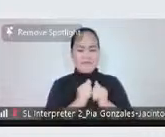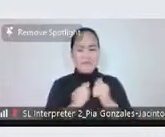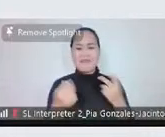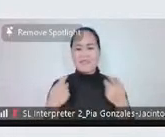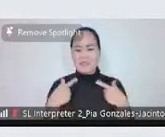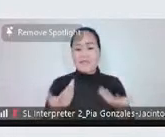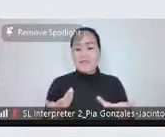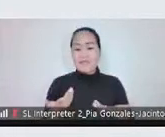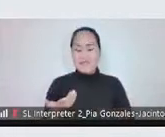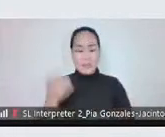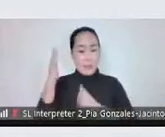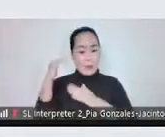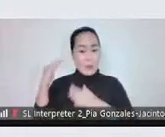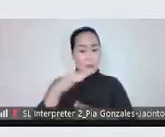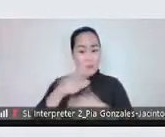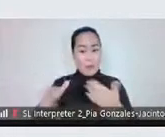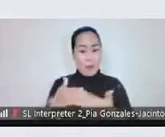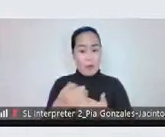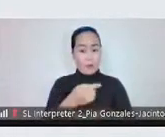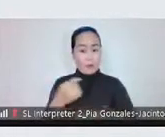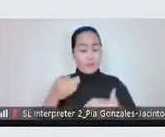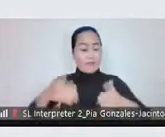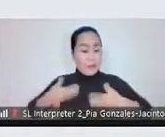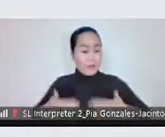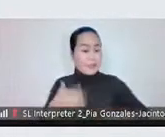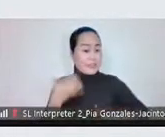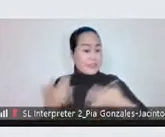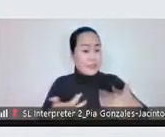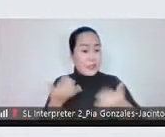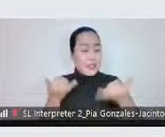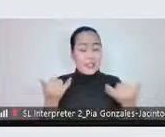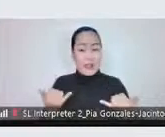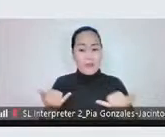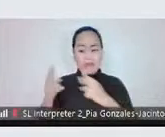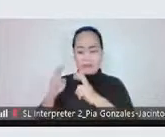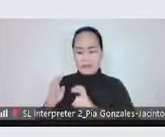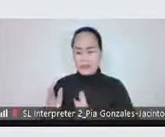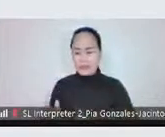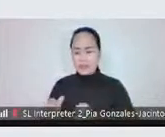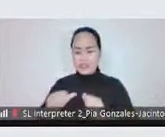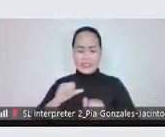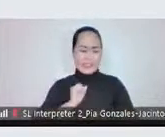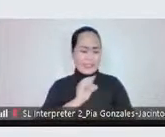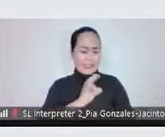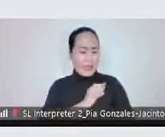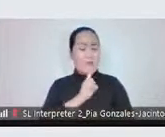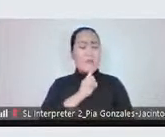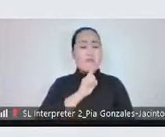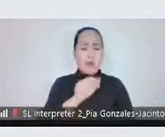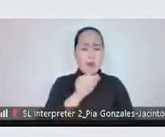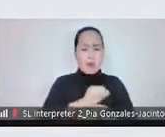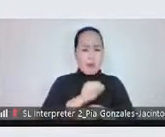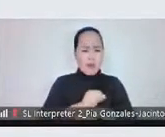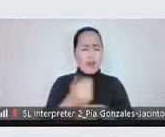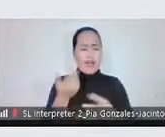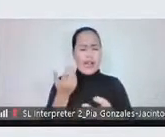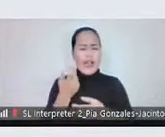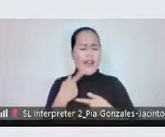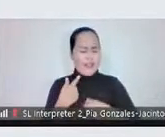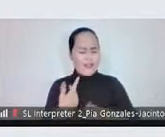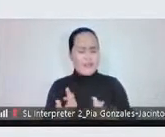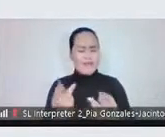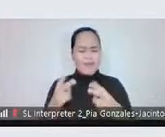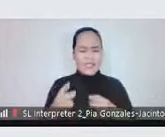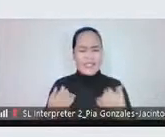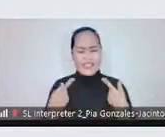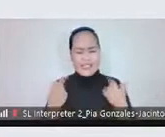the presentations prepared today. Our researchers and associates have been working hard these days, even in the midst of this pandemic